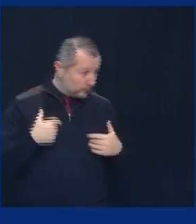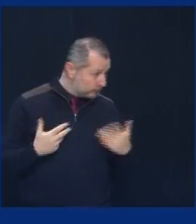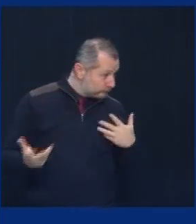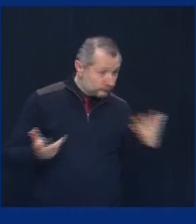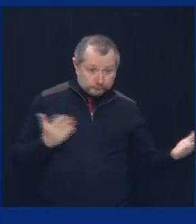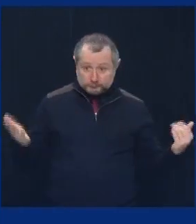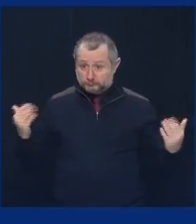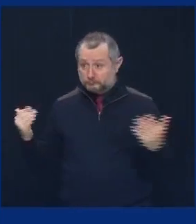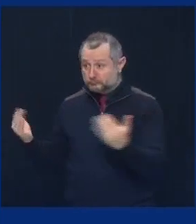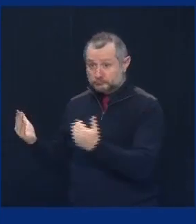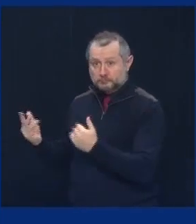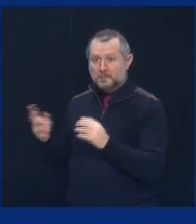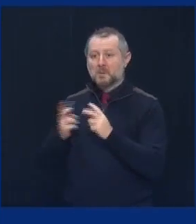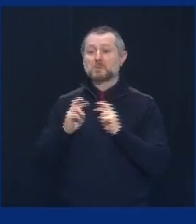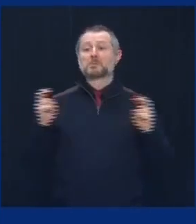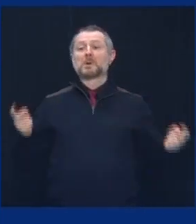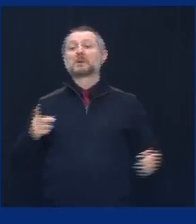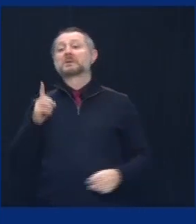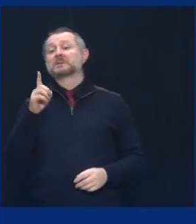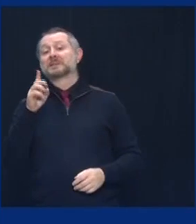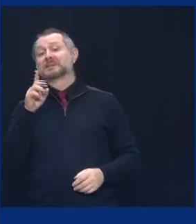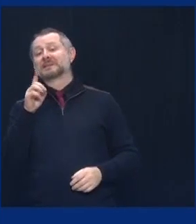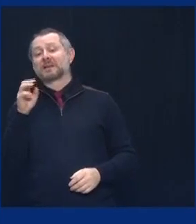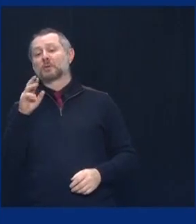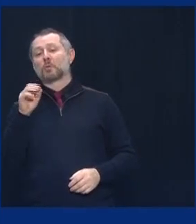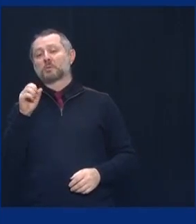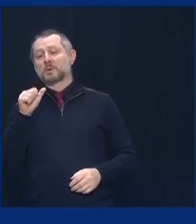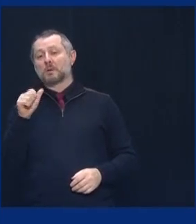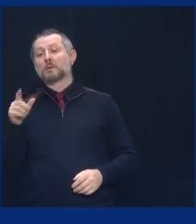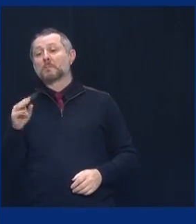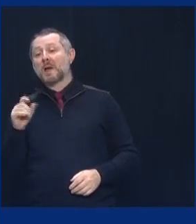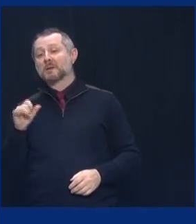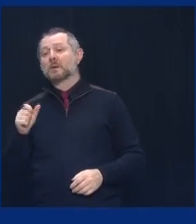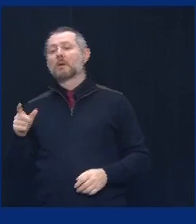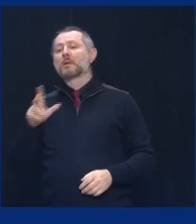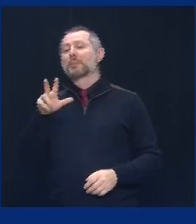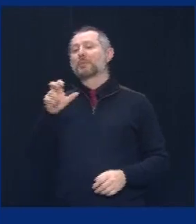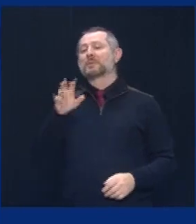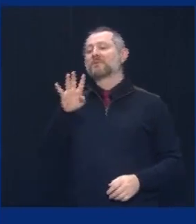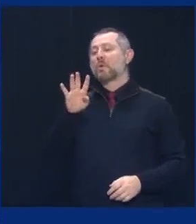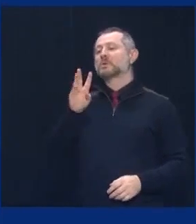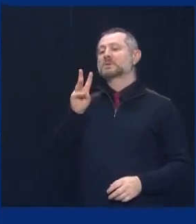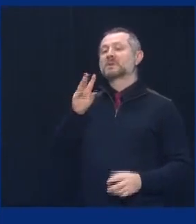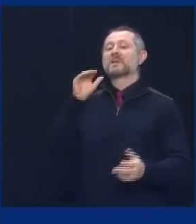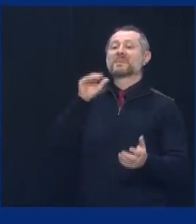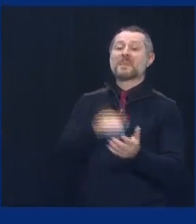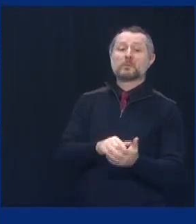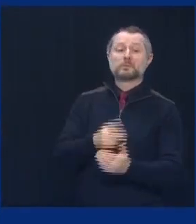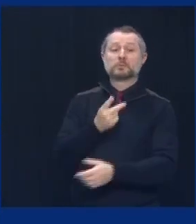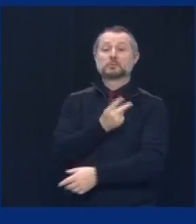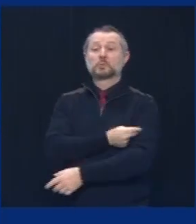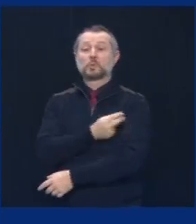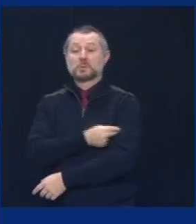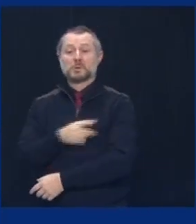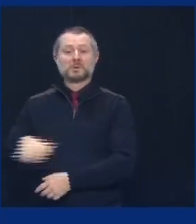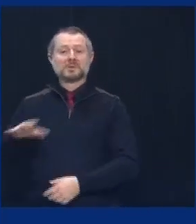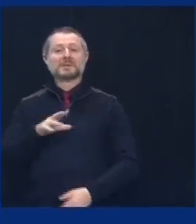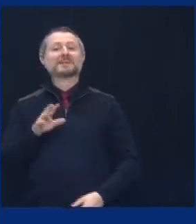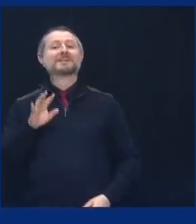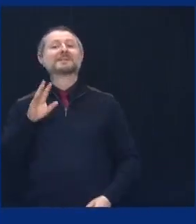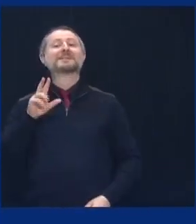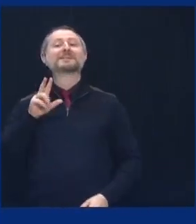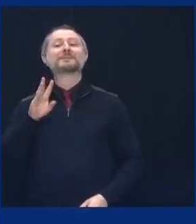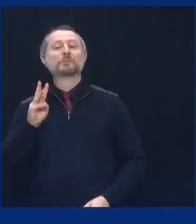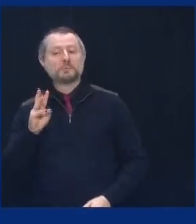misleading? On the 346,000 for the Moderna, that's people. I saw that there were some questions about that on Twitter. That's people. It's